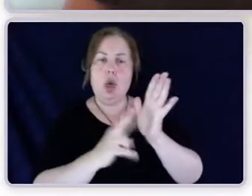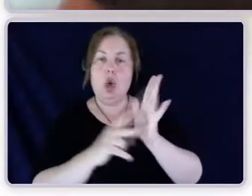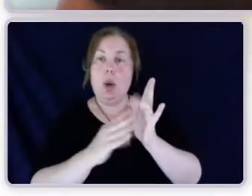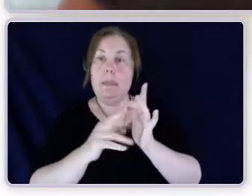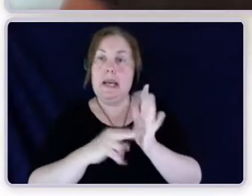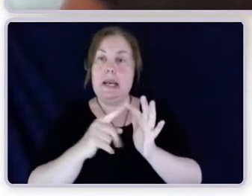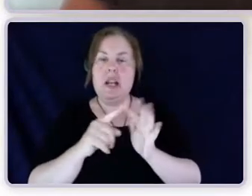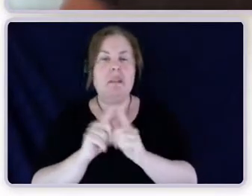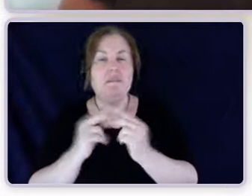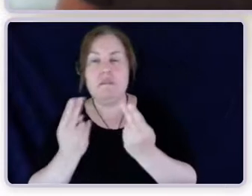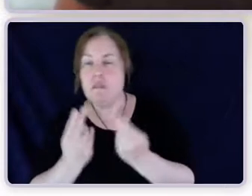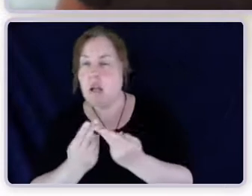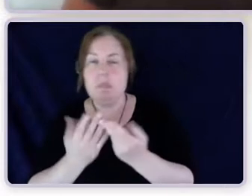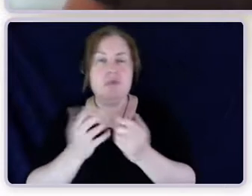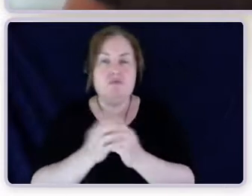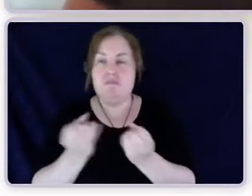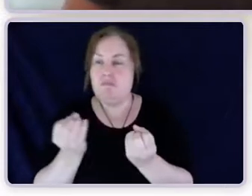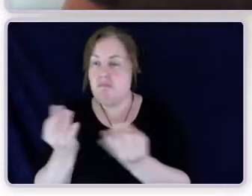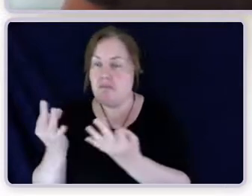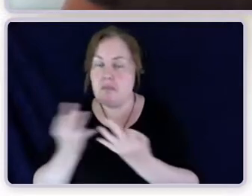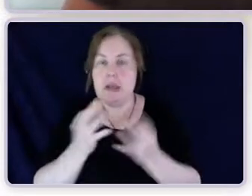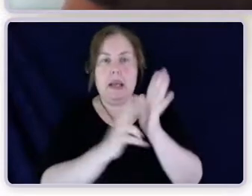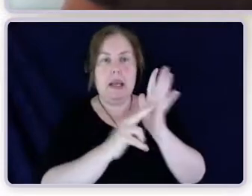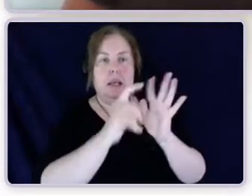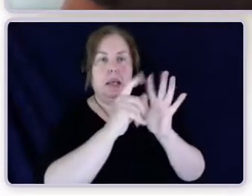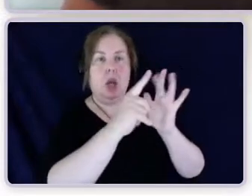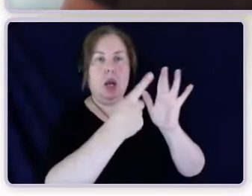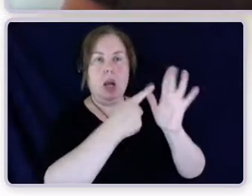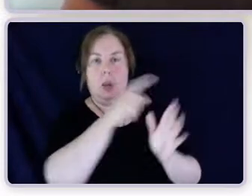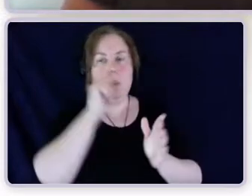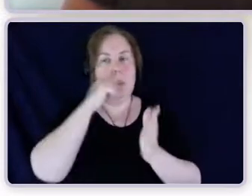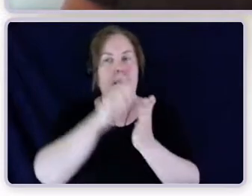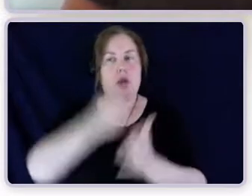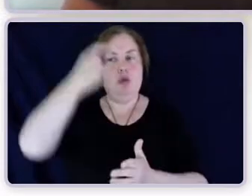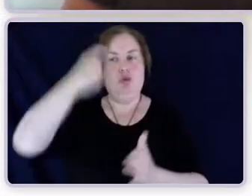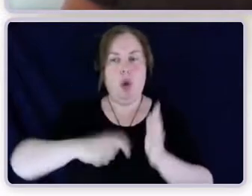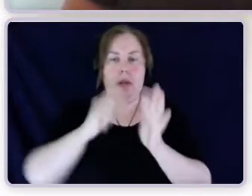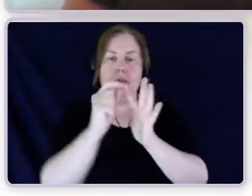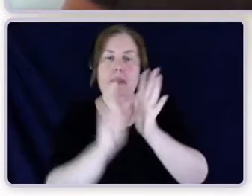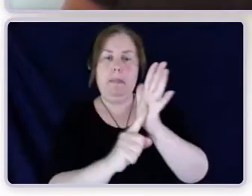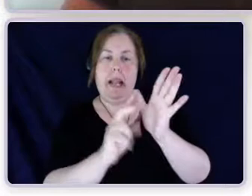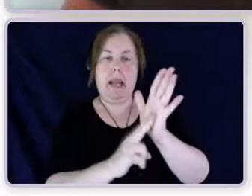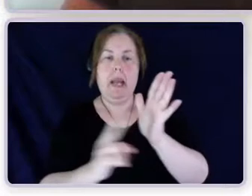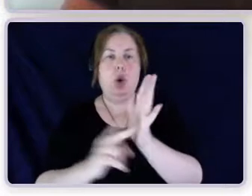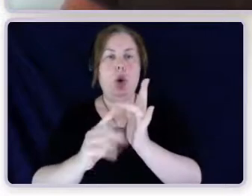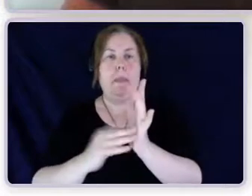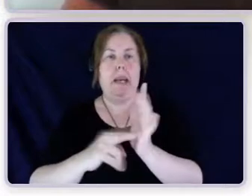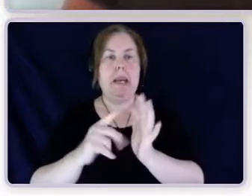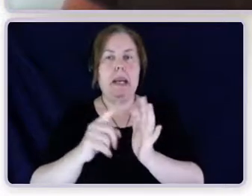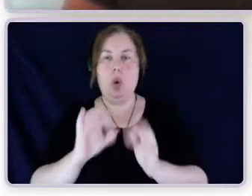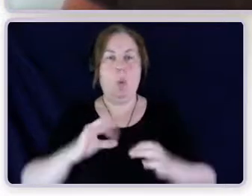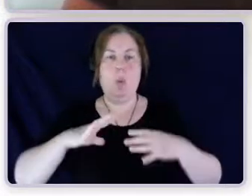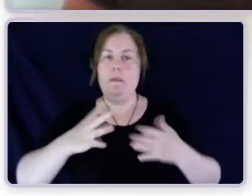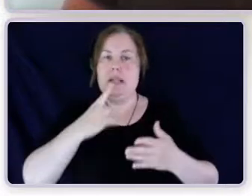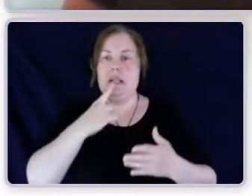guardian be considered or take the role of a plan nominee, but it's not to automatically say that the person will be the plan